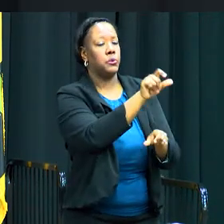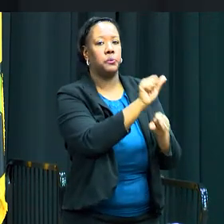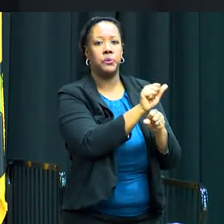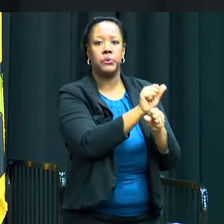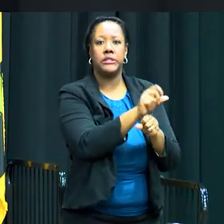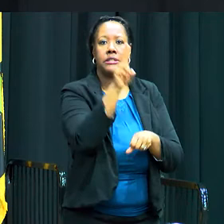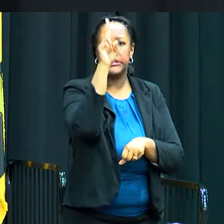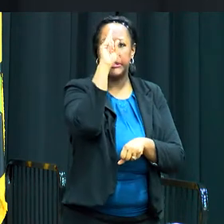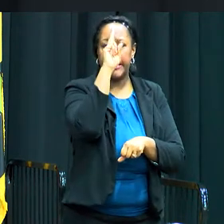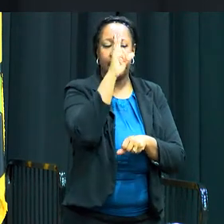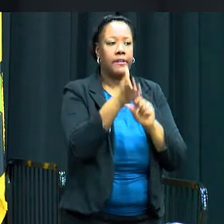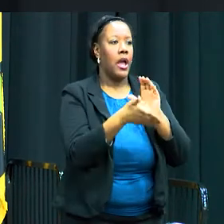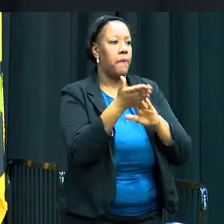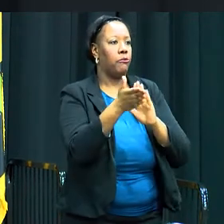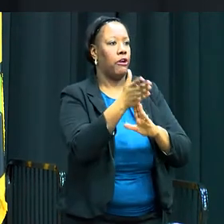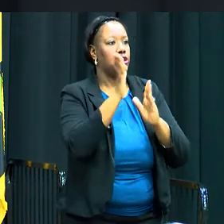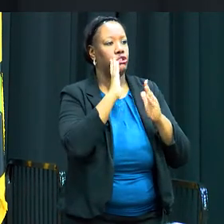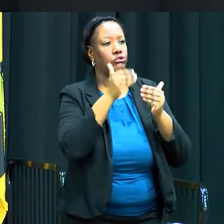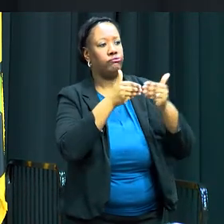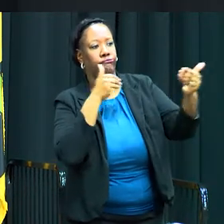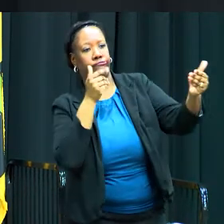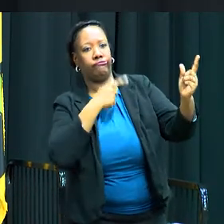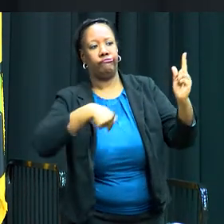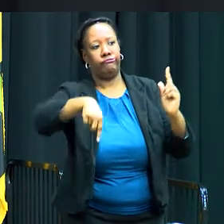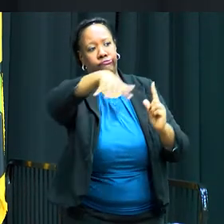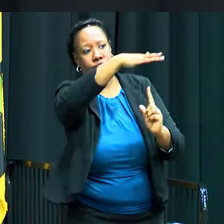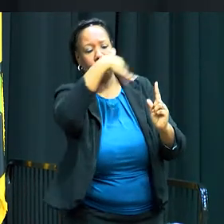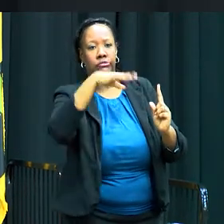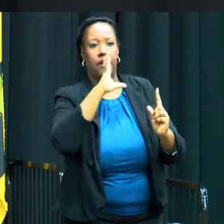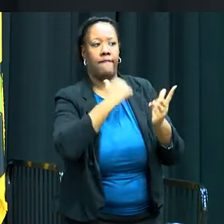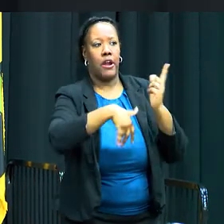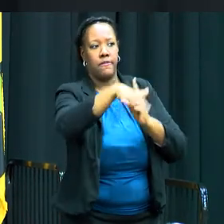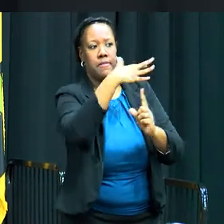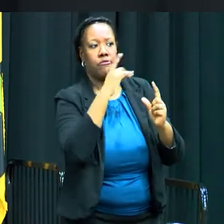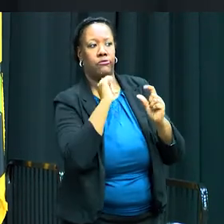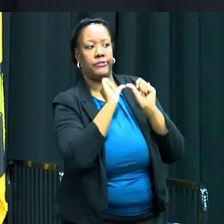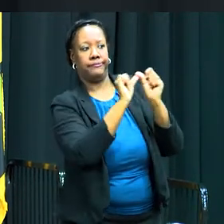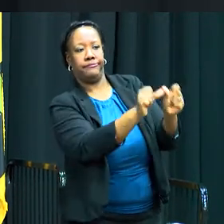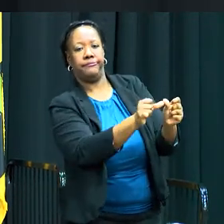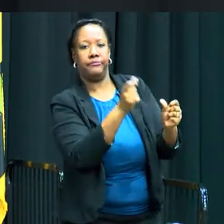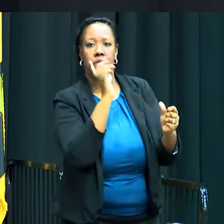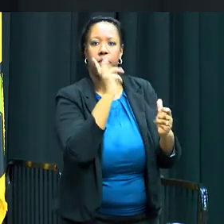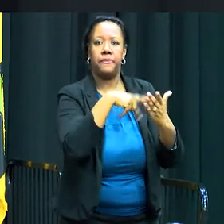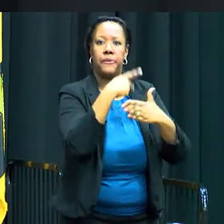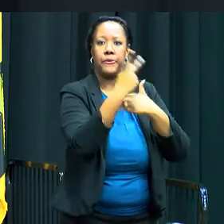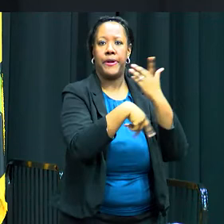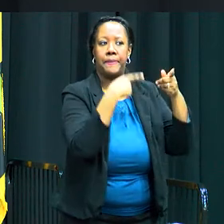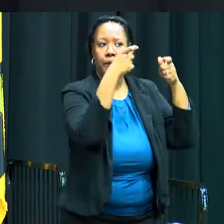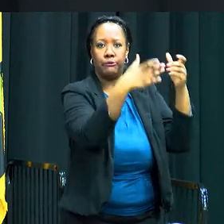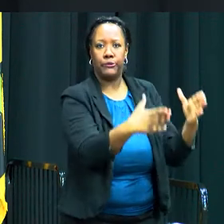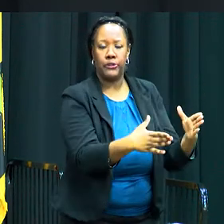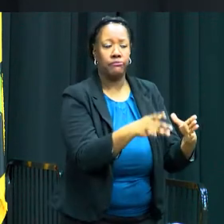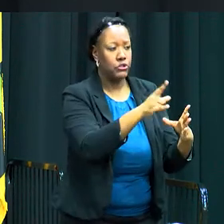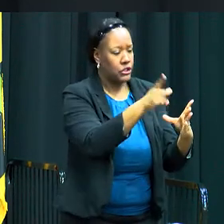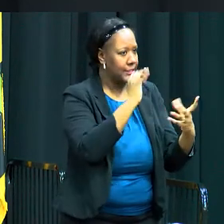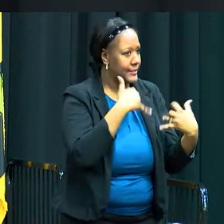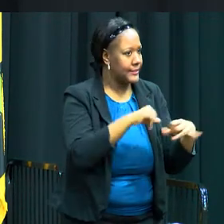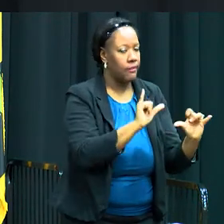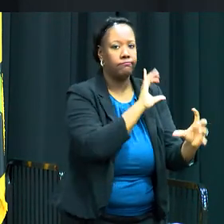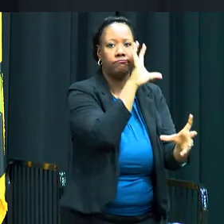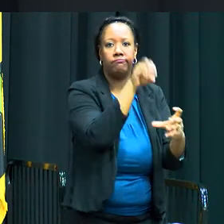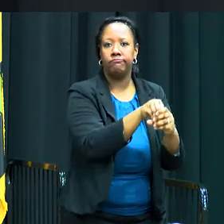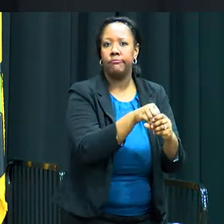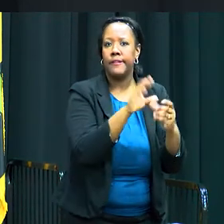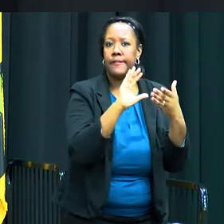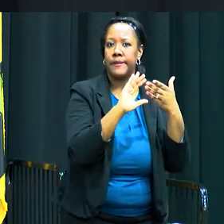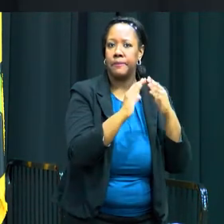Environmental Sustainability Program Manager for the Chief of Naval Operations. She remains active in the community, and many organizations